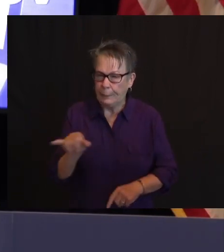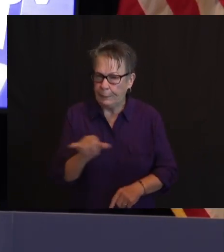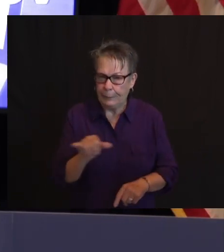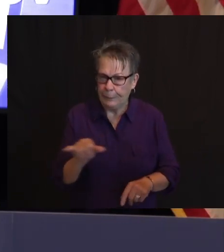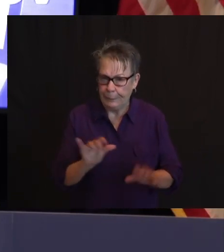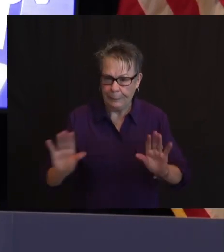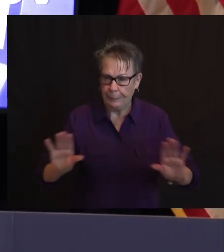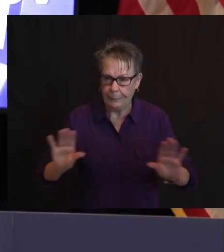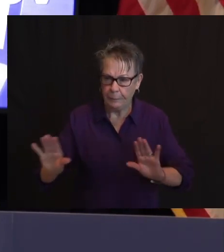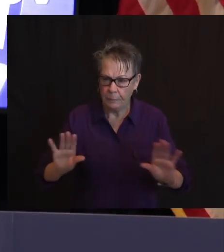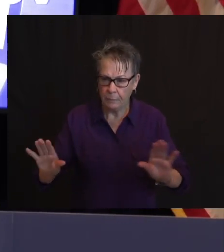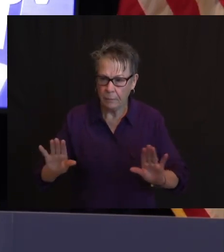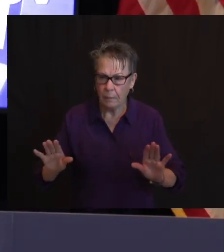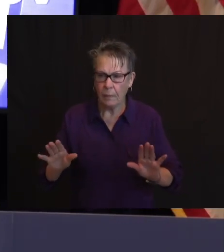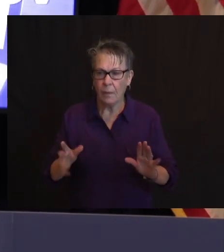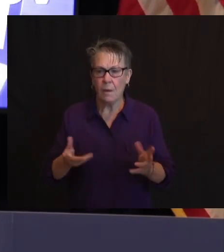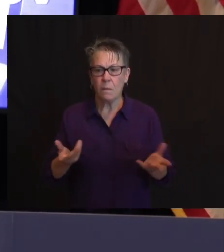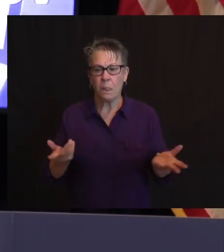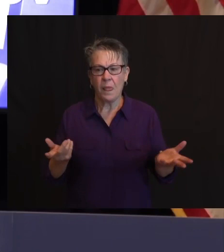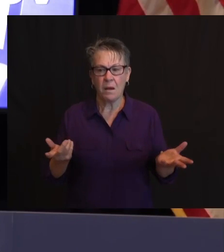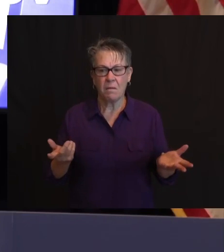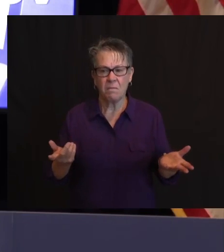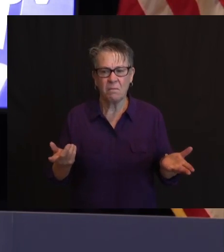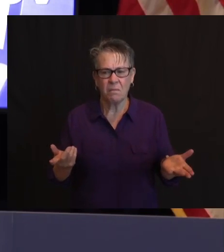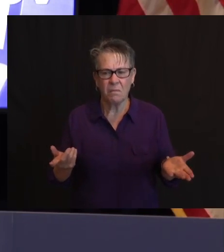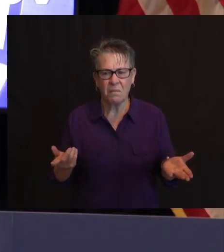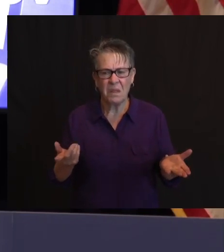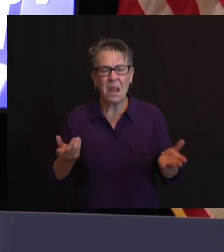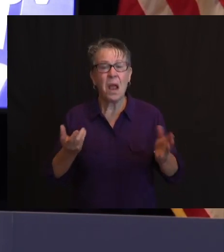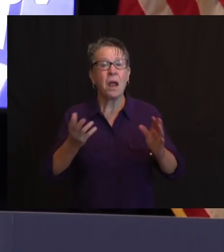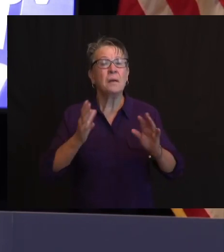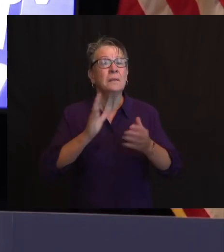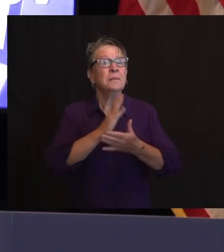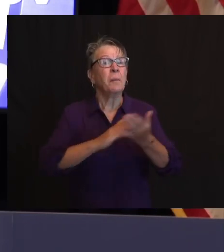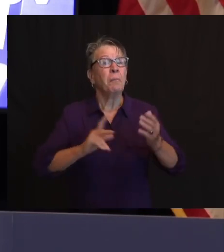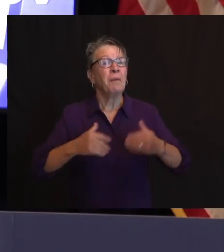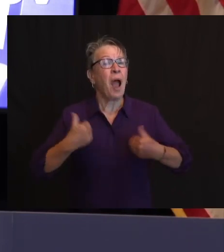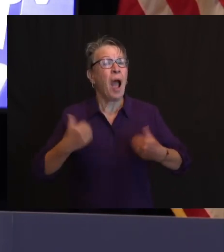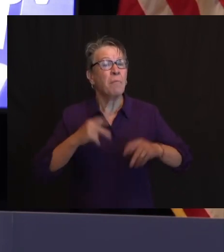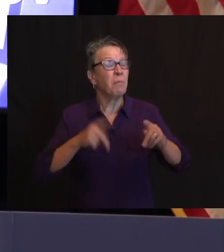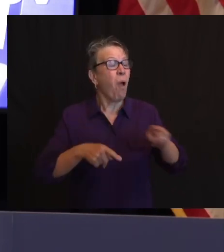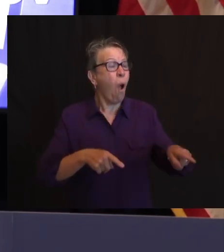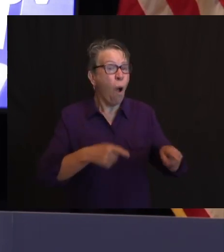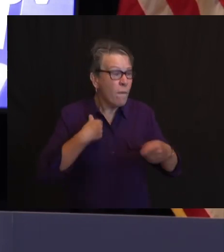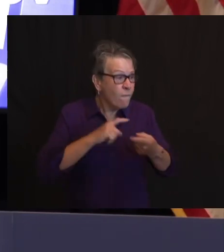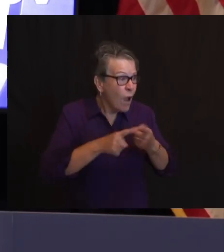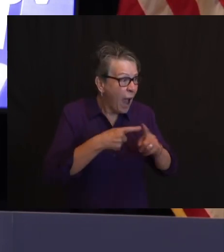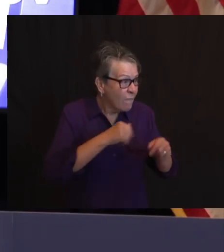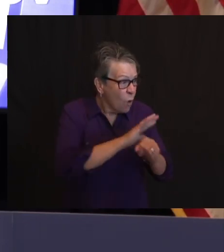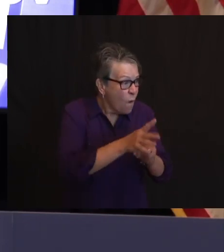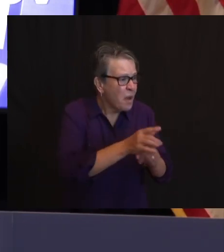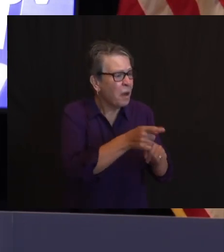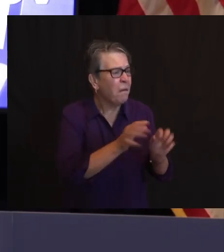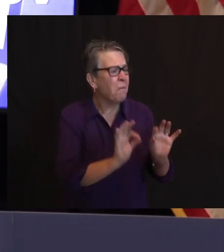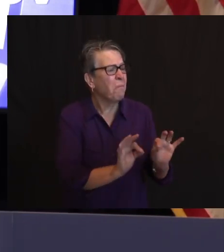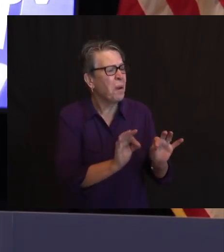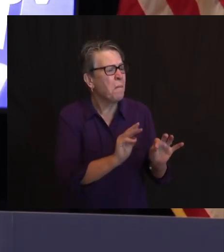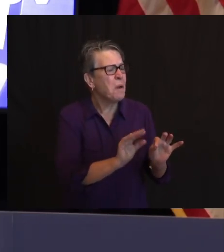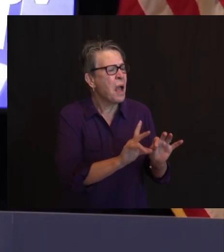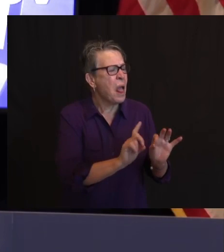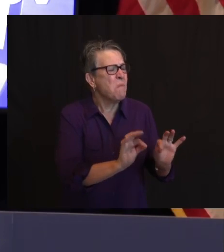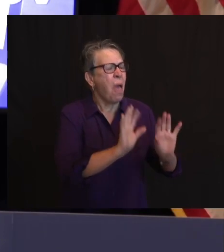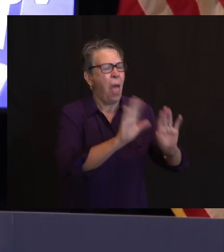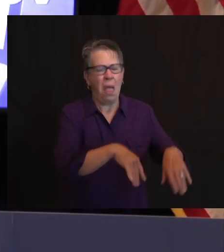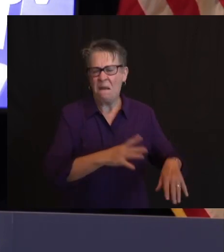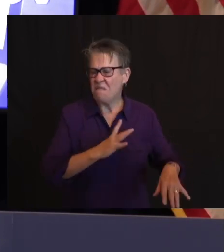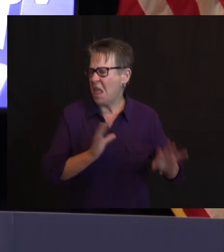issue. The issue we were talking about is true, the emotional well-being of people really being affected by such a change